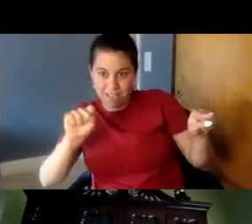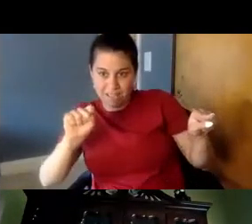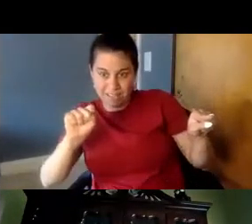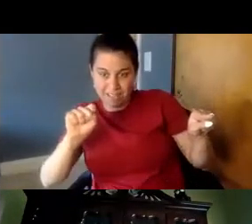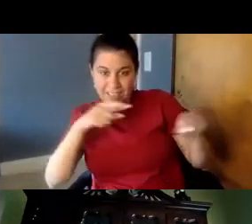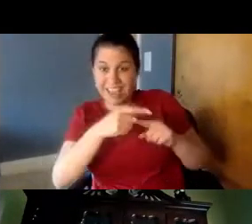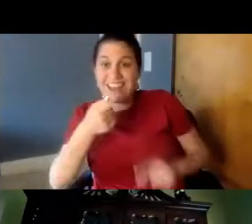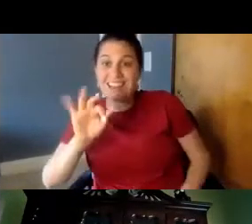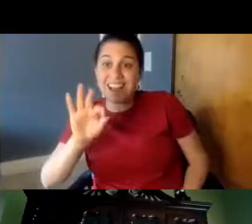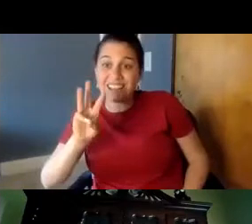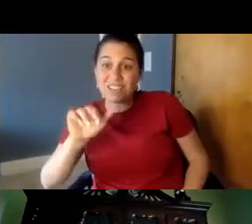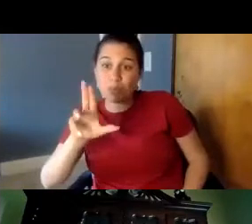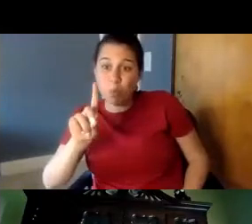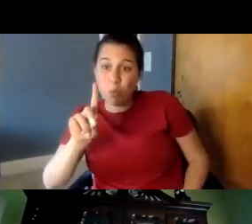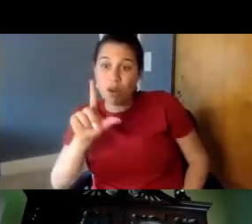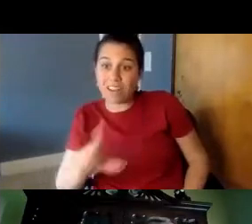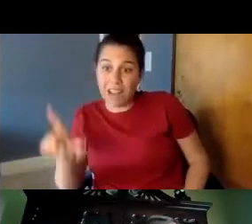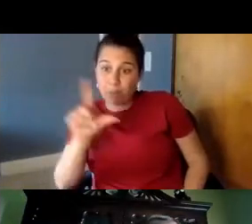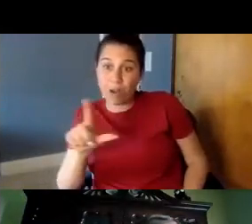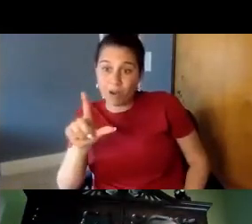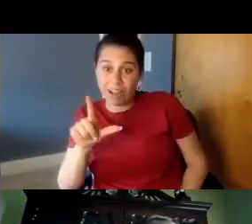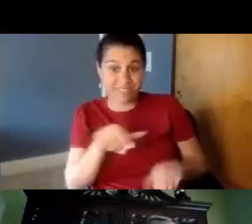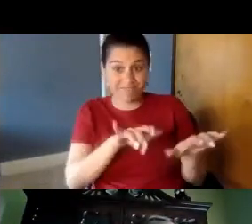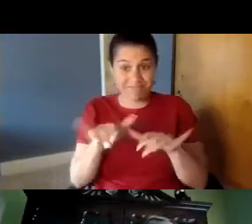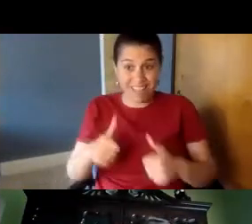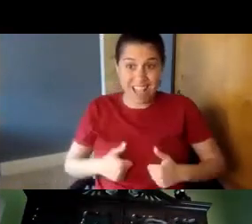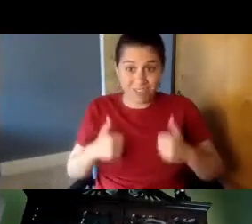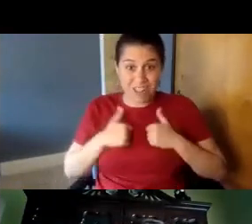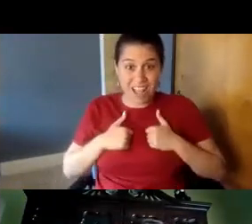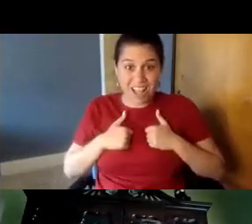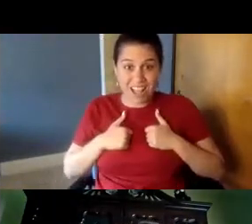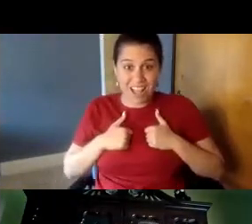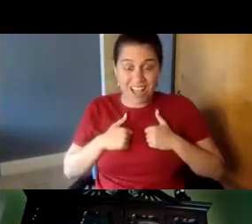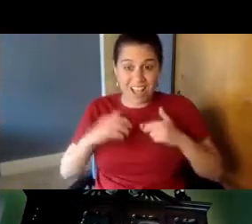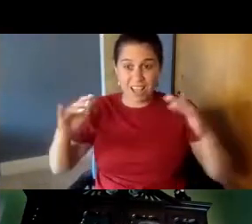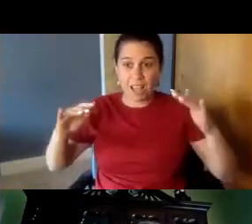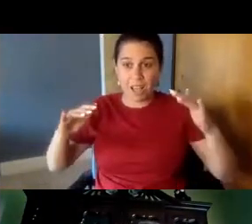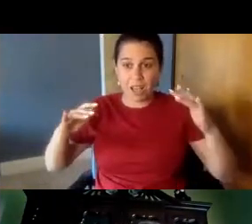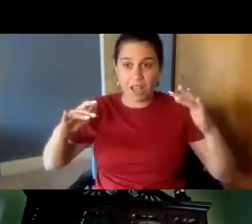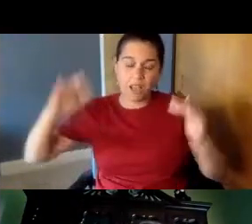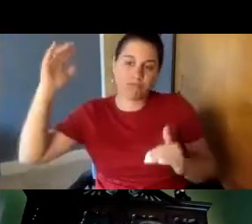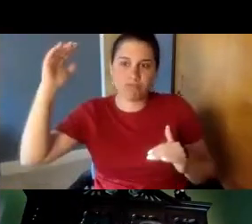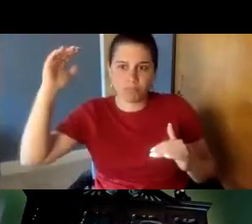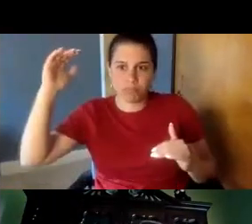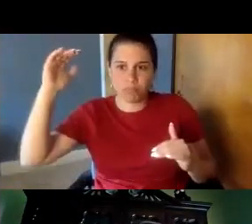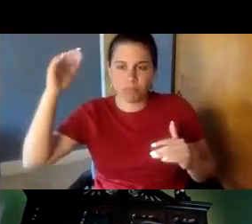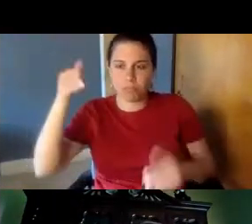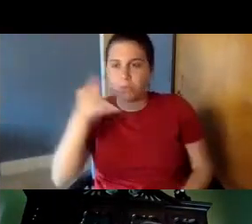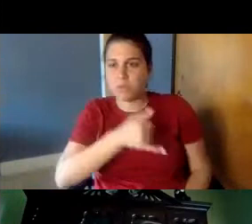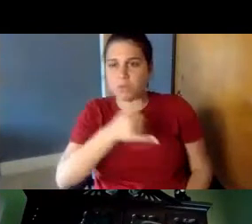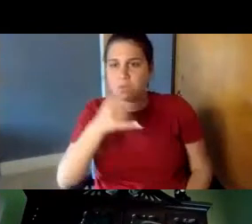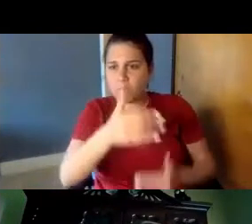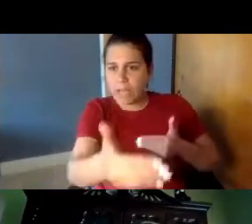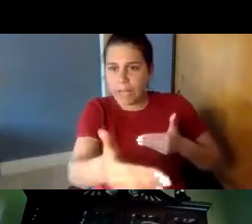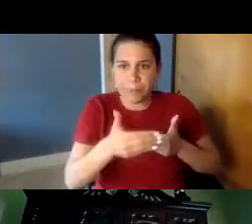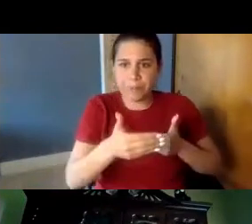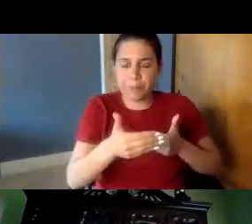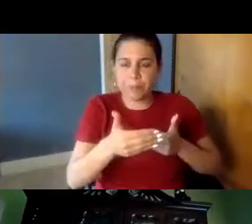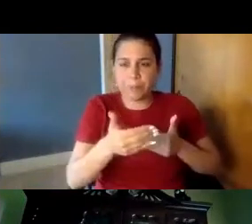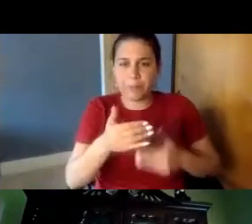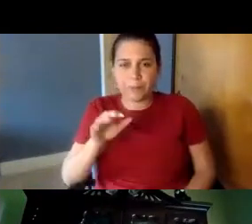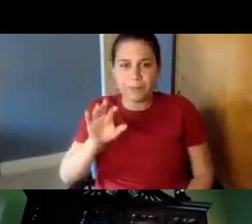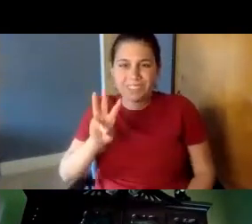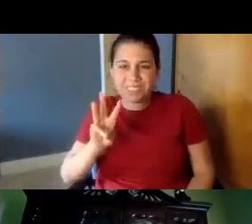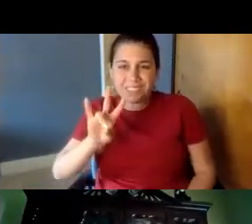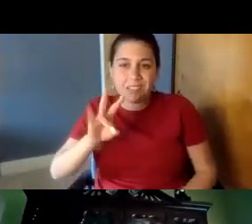19th Ward, and you type in that address, you get a graph that looks like this. An average life expectancy of